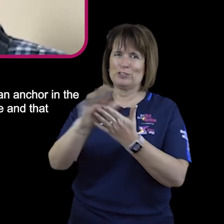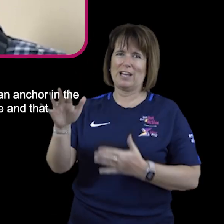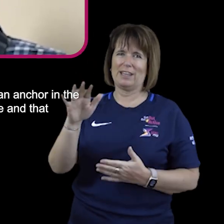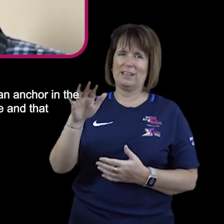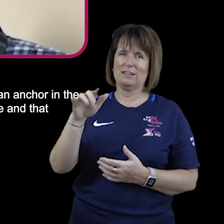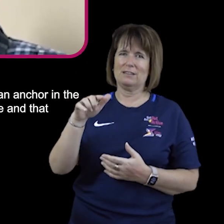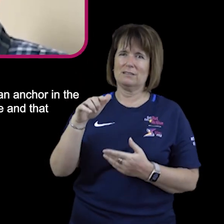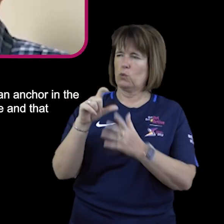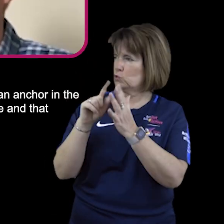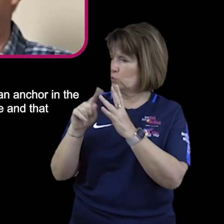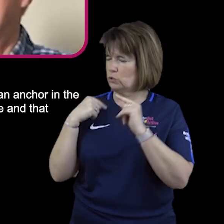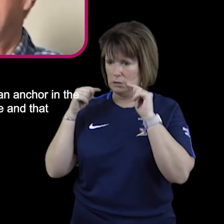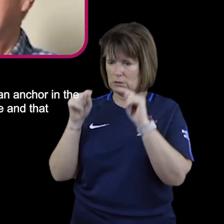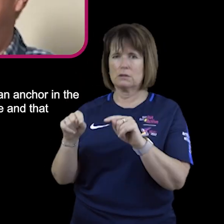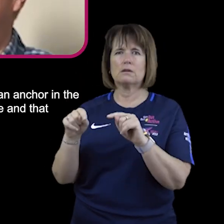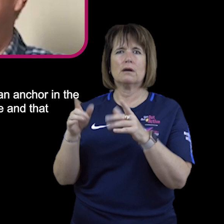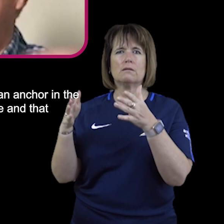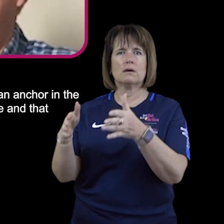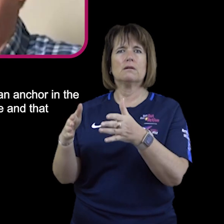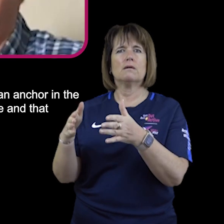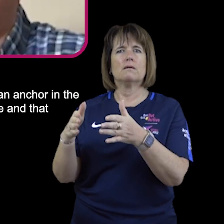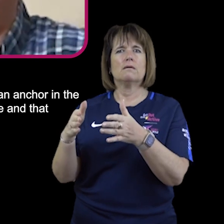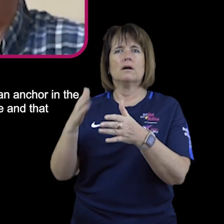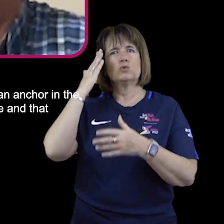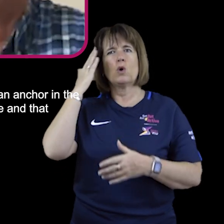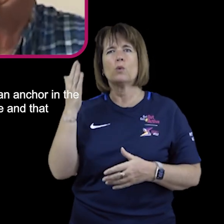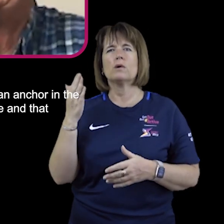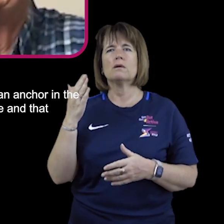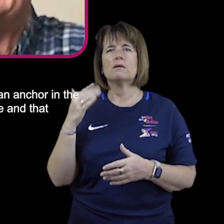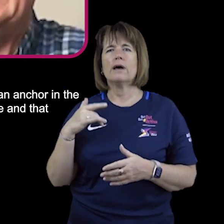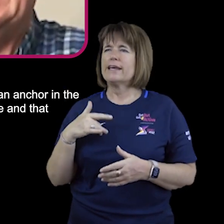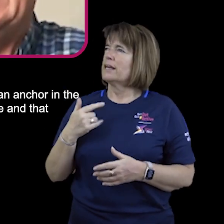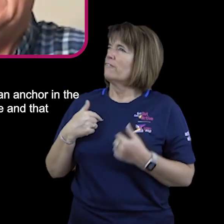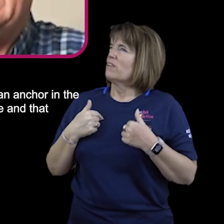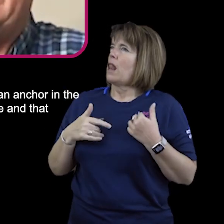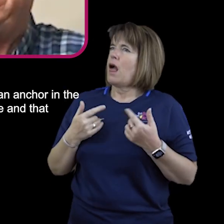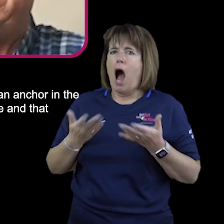there's an anchor in the week, there's a Thursday, you have things to do, you know, it's,